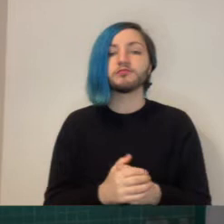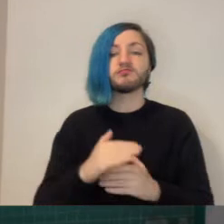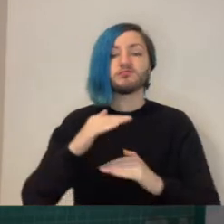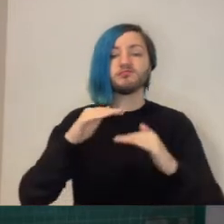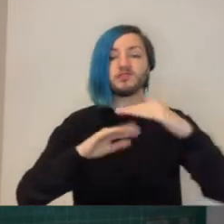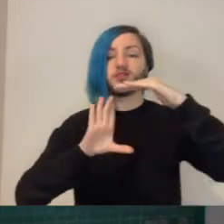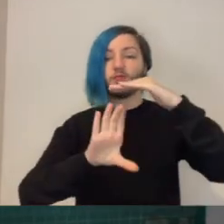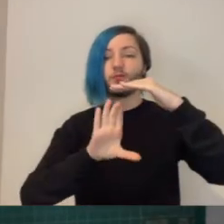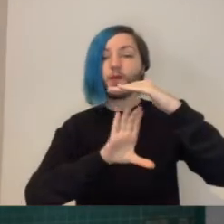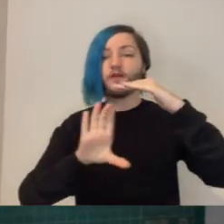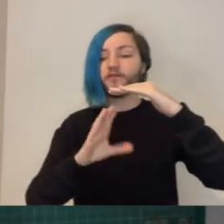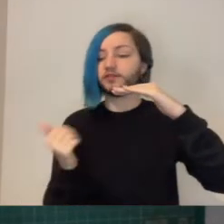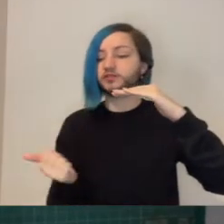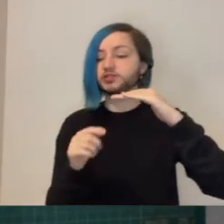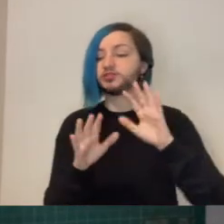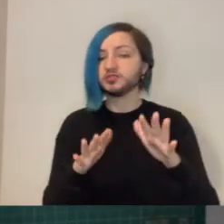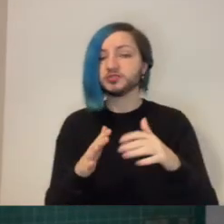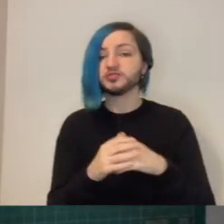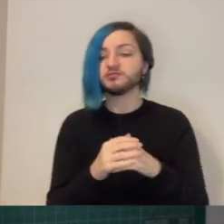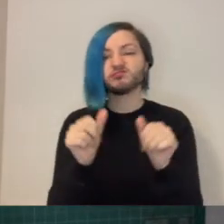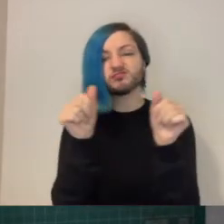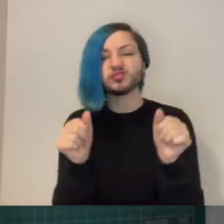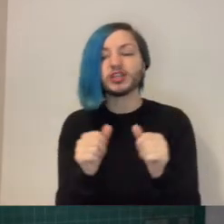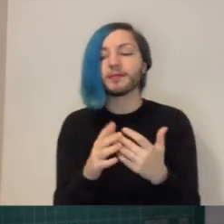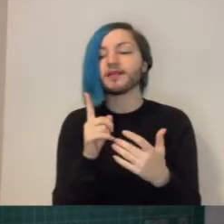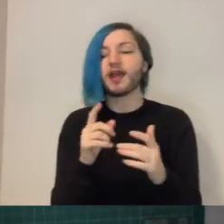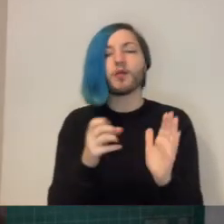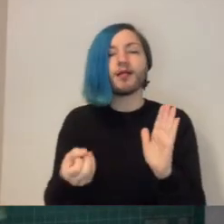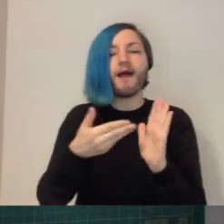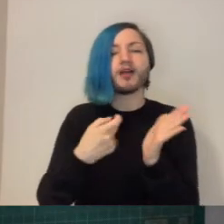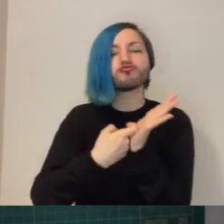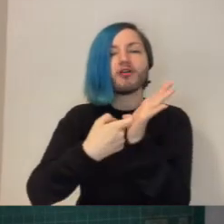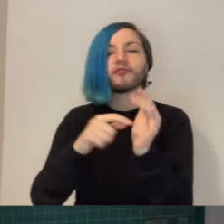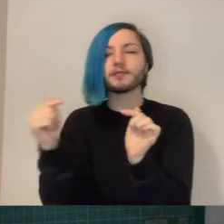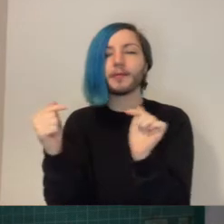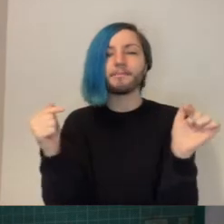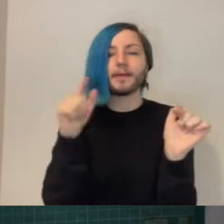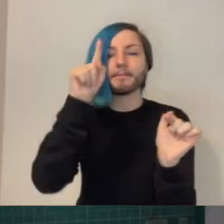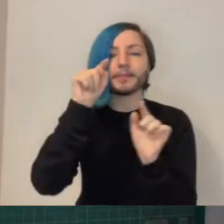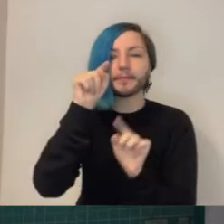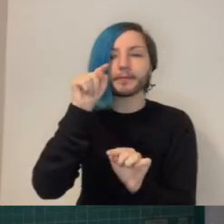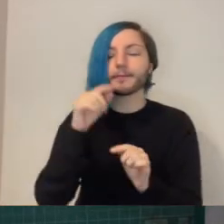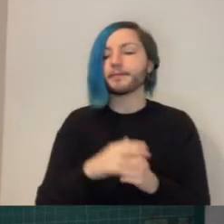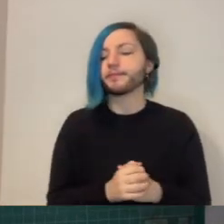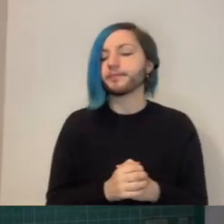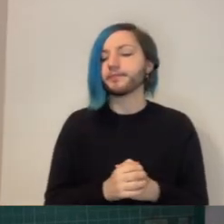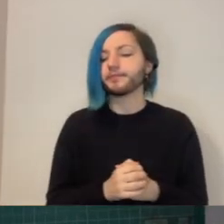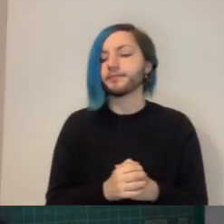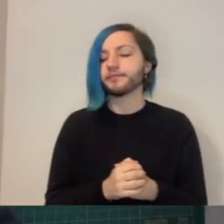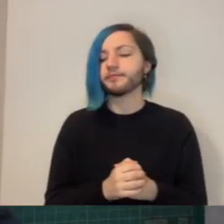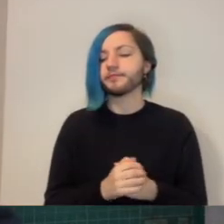So that gives me my bottom half, and what I would do is just take my time just to get in a little reference, so they give me a